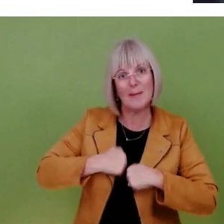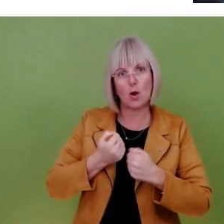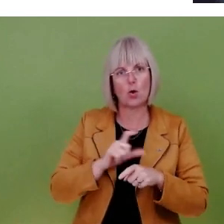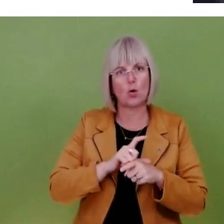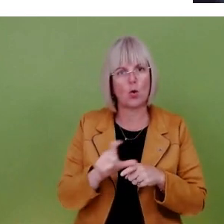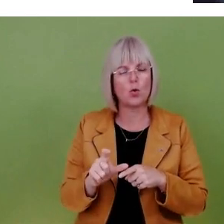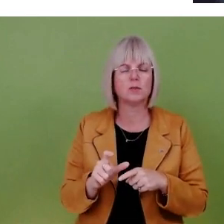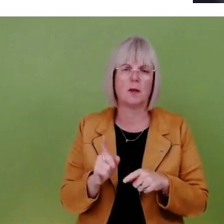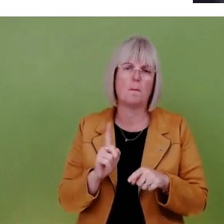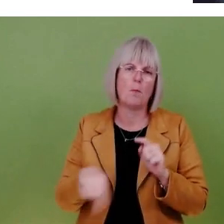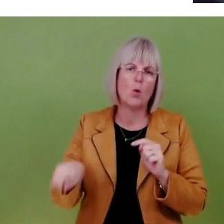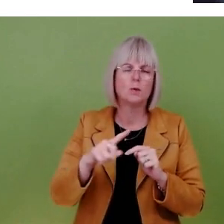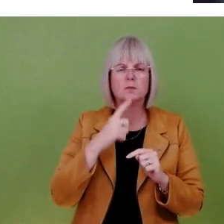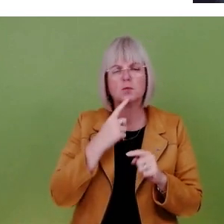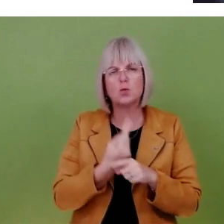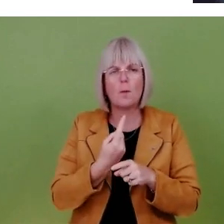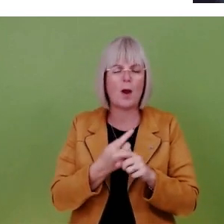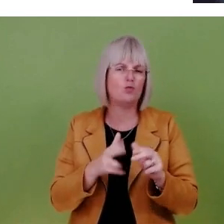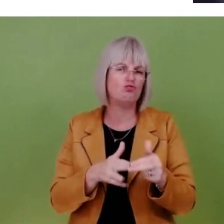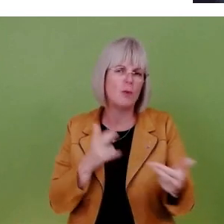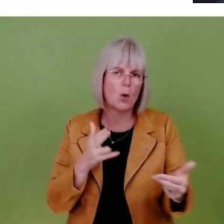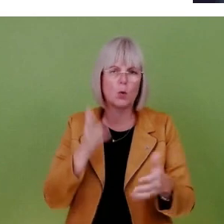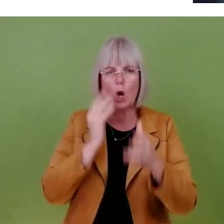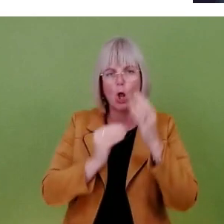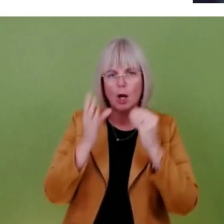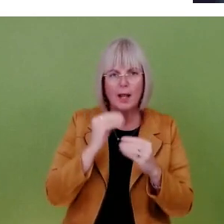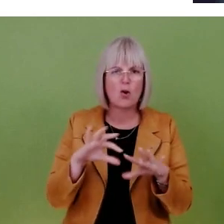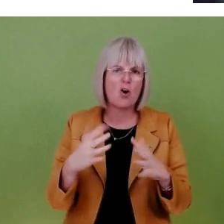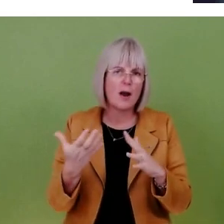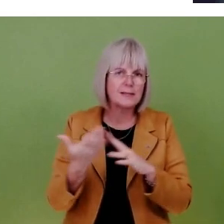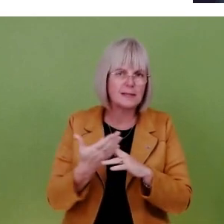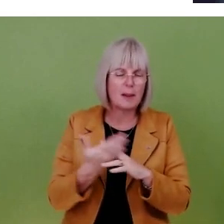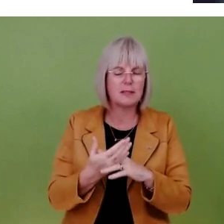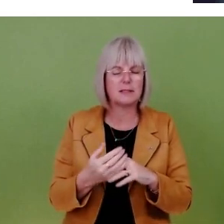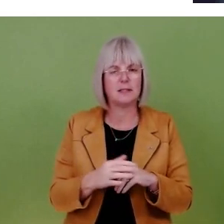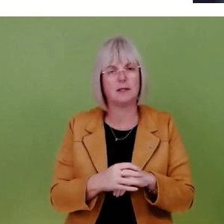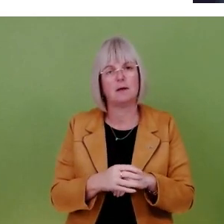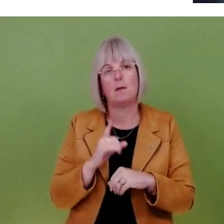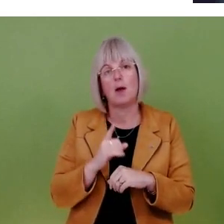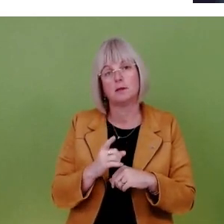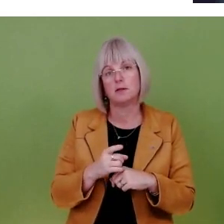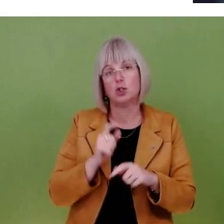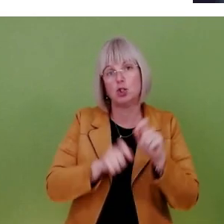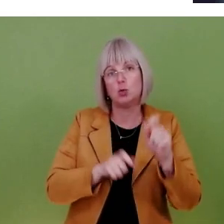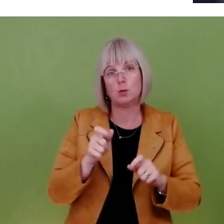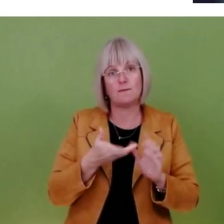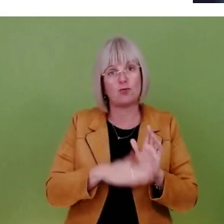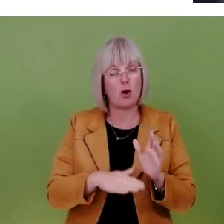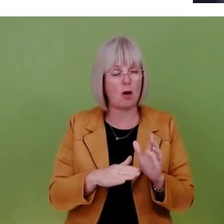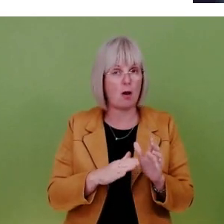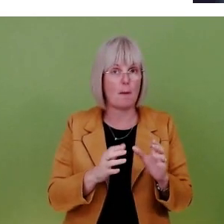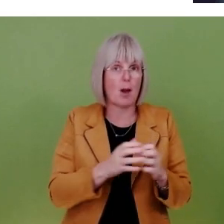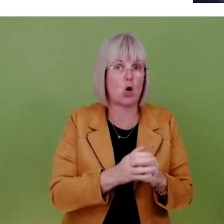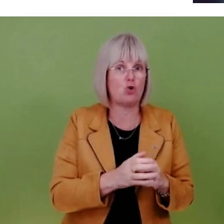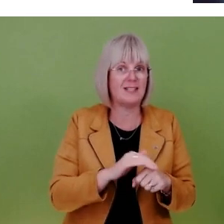remote learning and accessibility in that regard, students from minoritized ethnicities very clearly were more likely to cite themes along